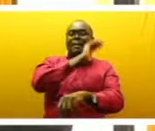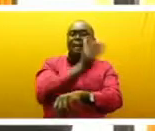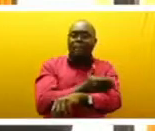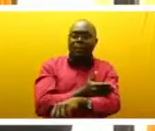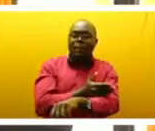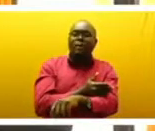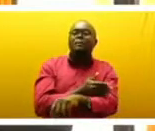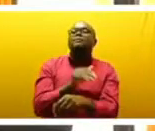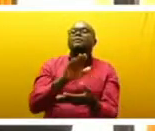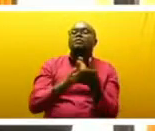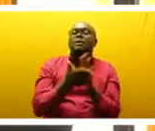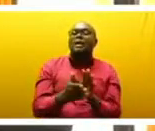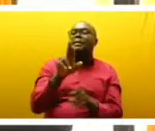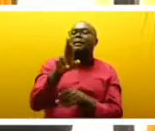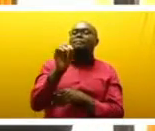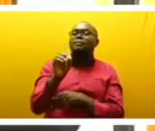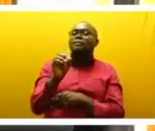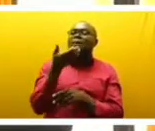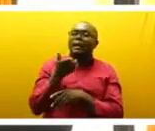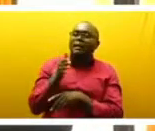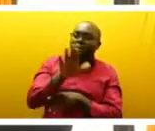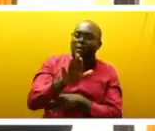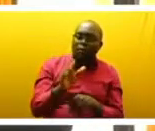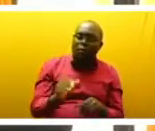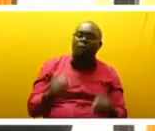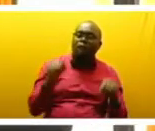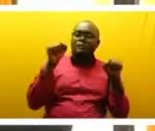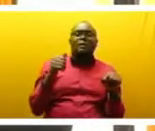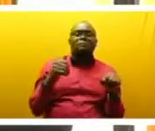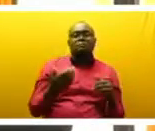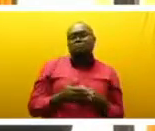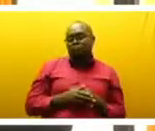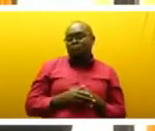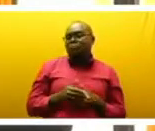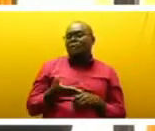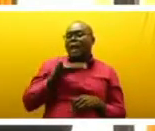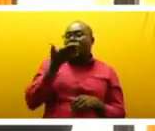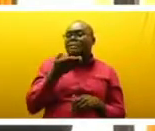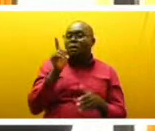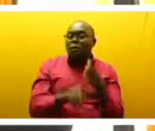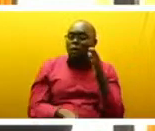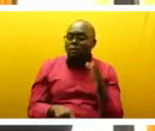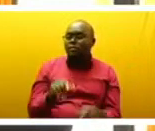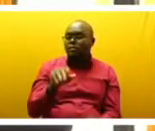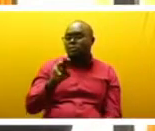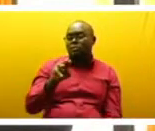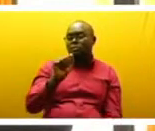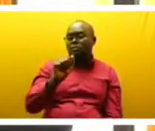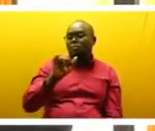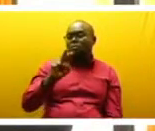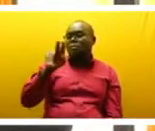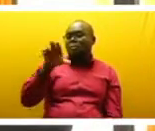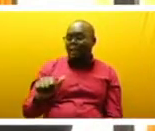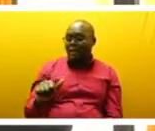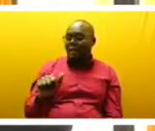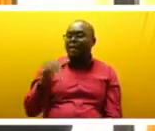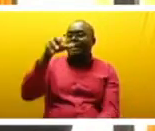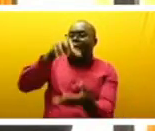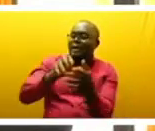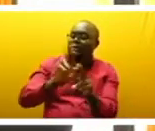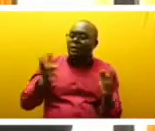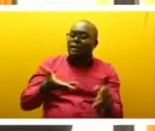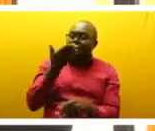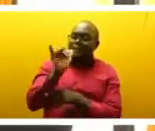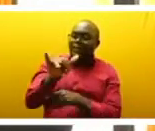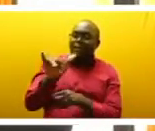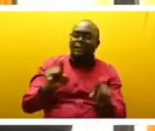returning officer were passed, they were law at the time he acted. Simple answer. Maina Kiai case had already answered that